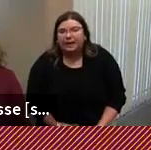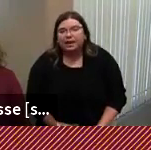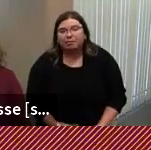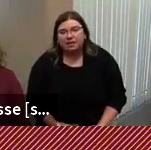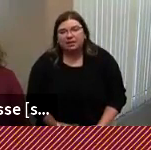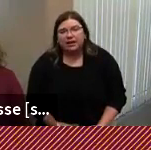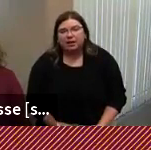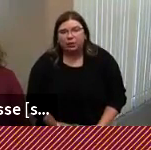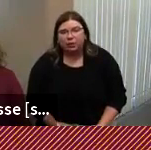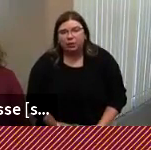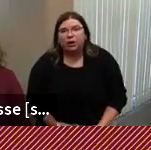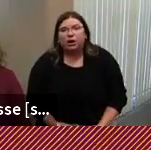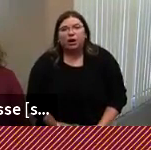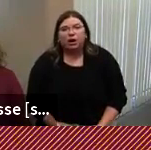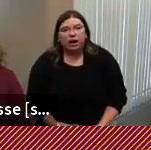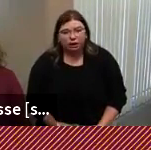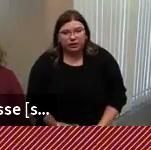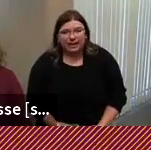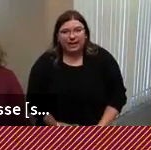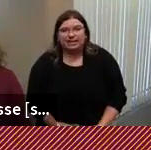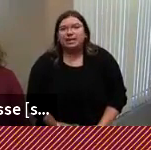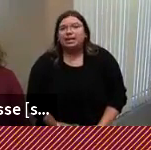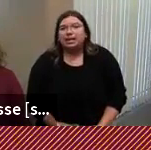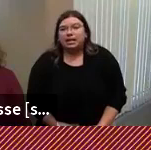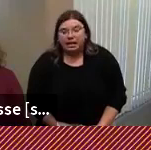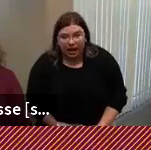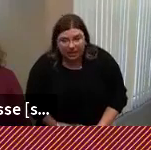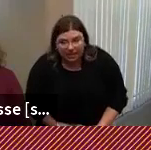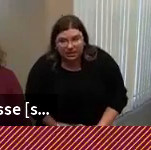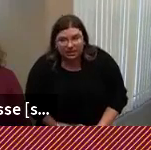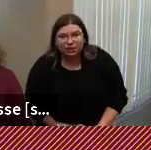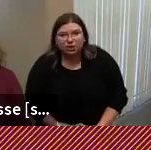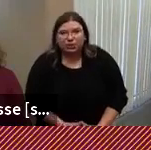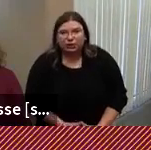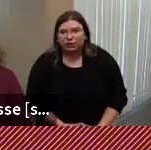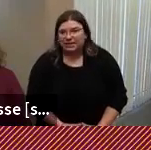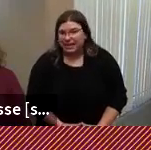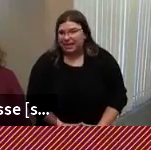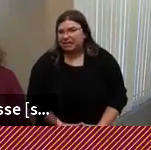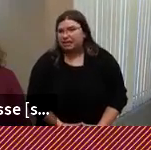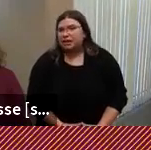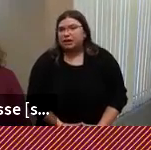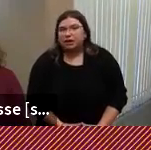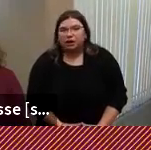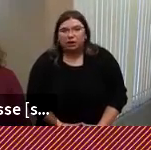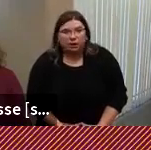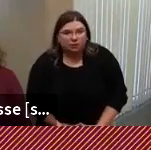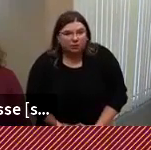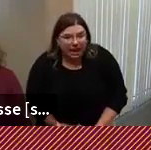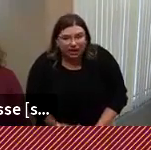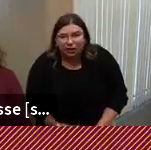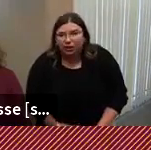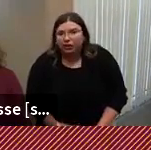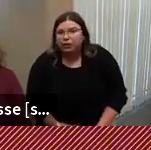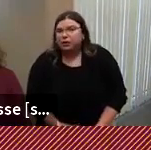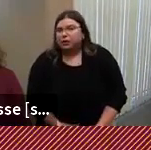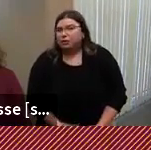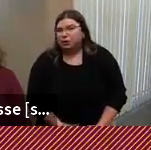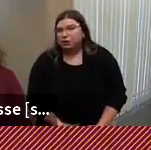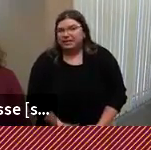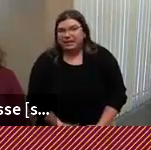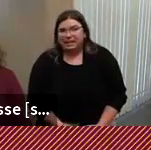vocabulary. It means that you understand the content, you understand